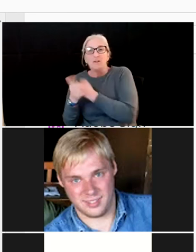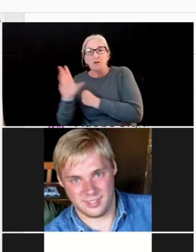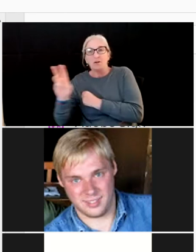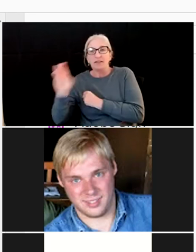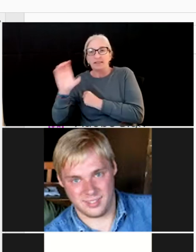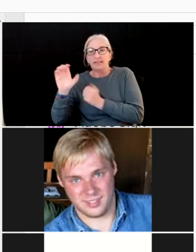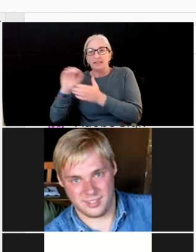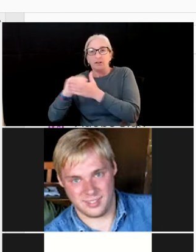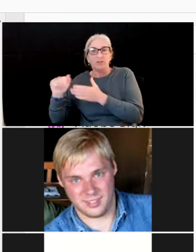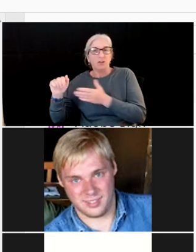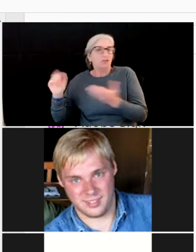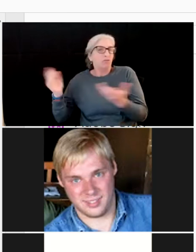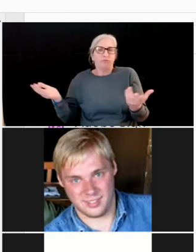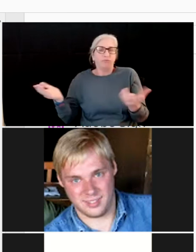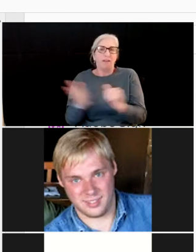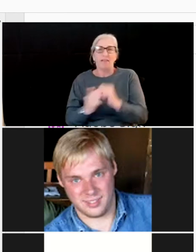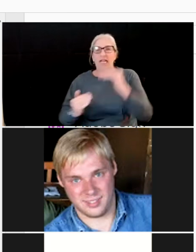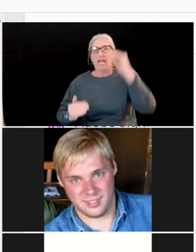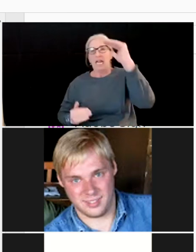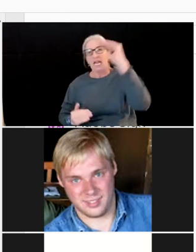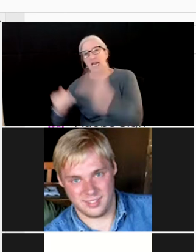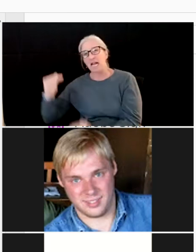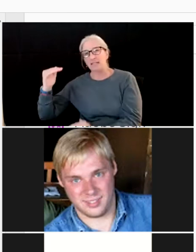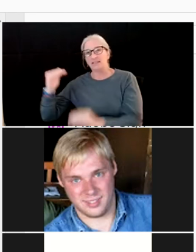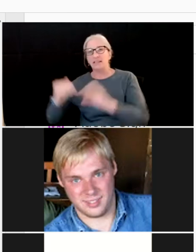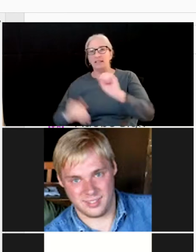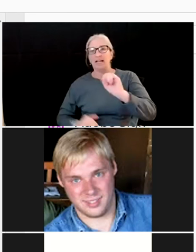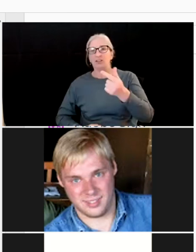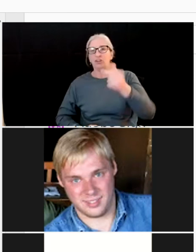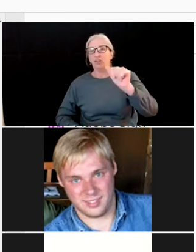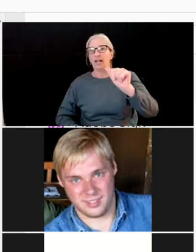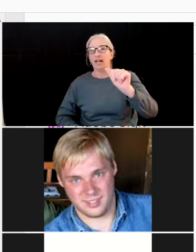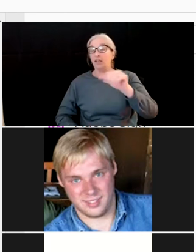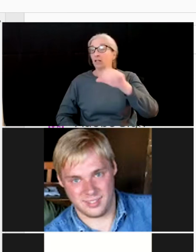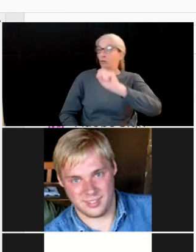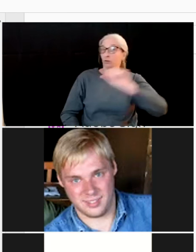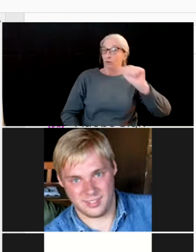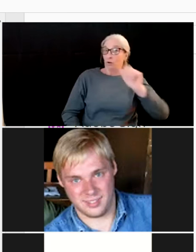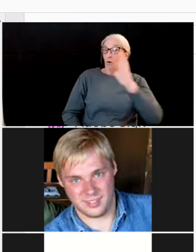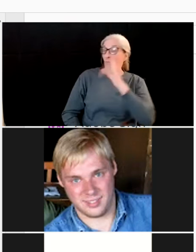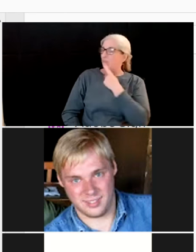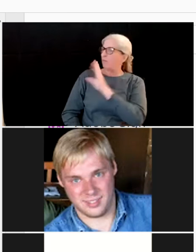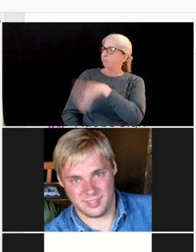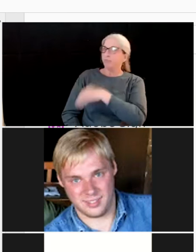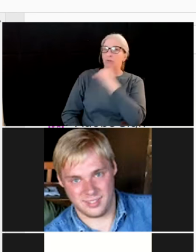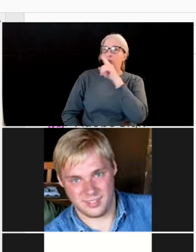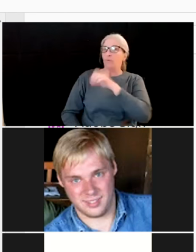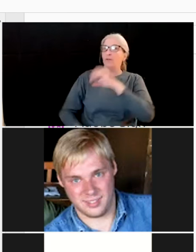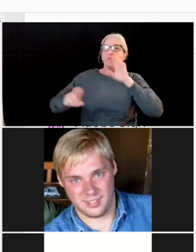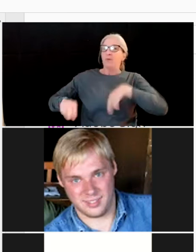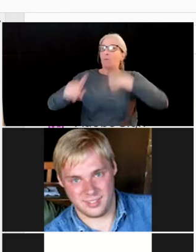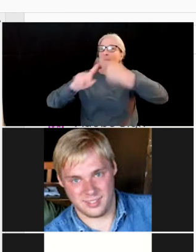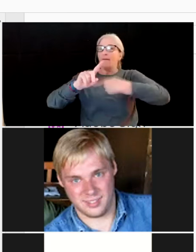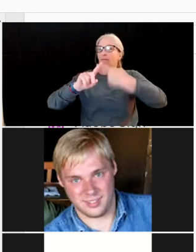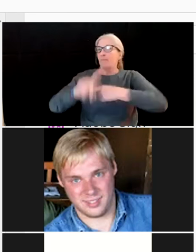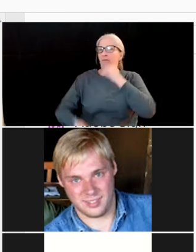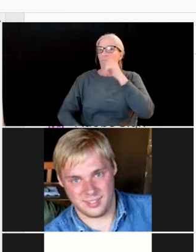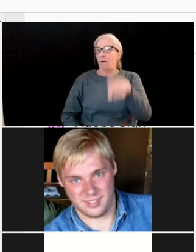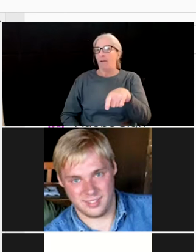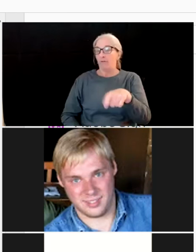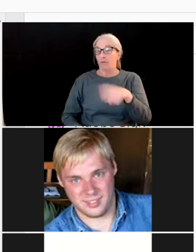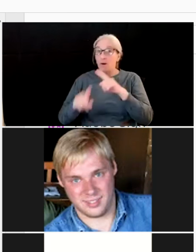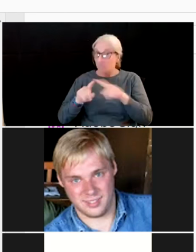that's way under SGA. So Social Security is going to tell them that they don't need to report, but they do need to keep an eye on how